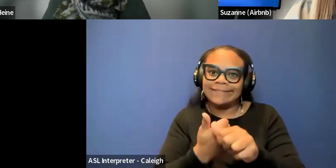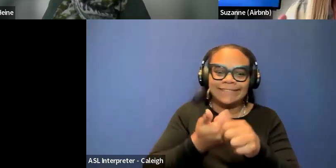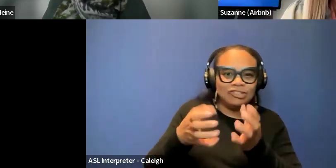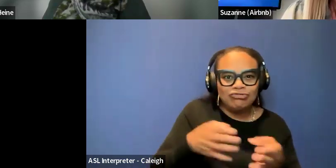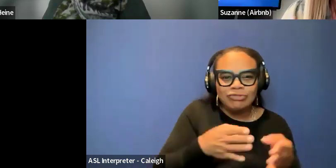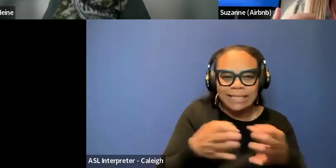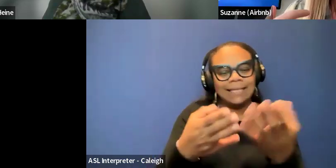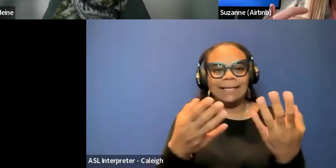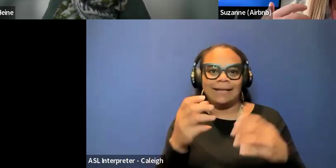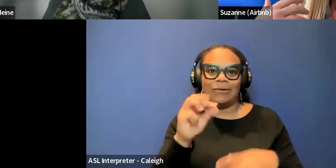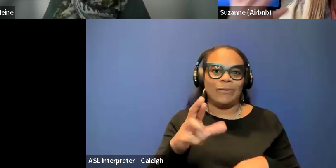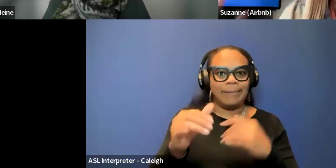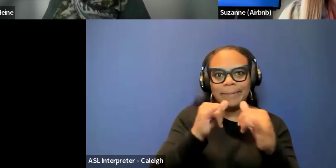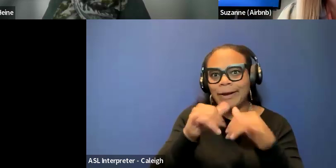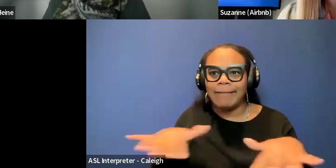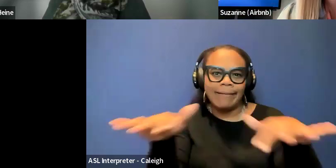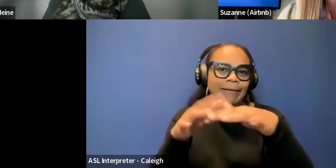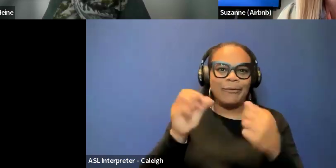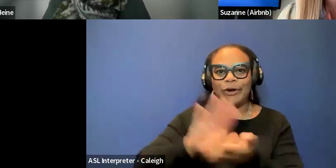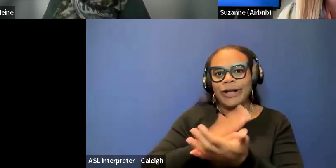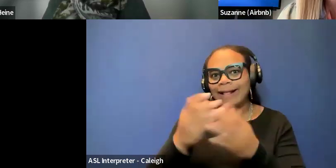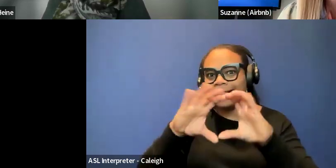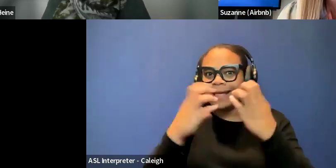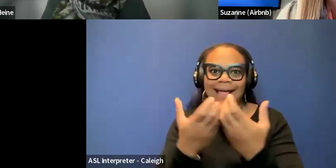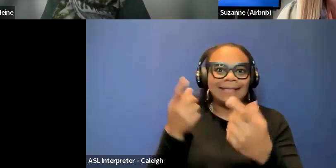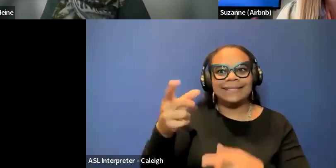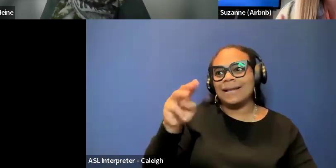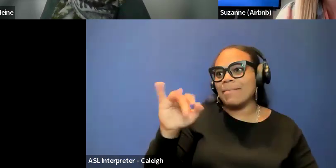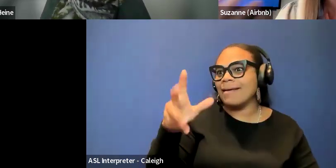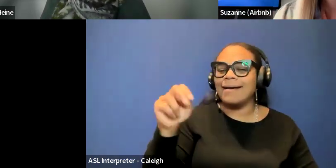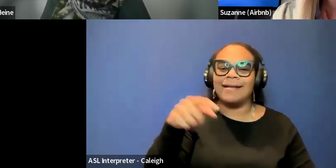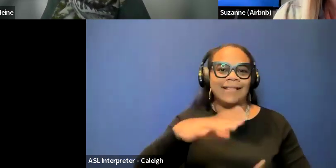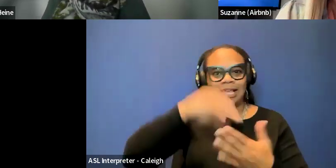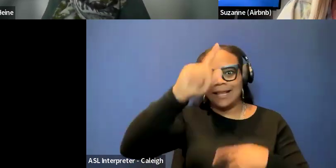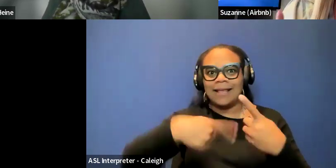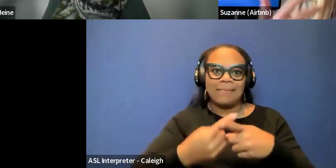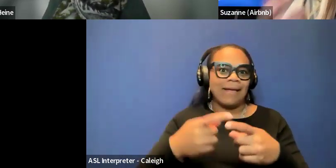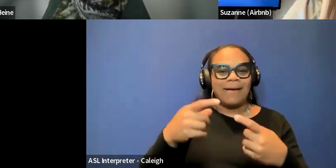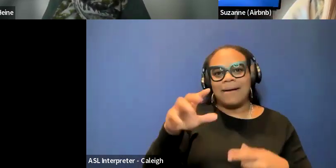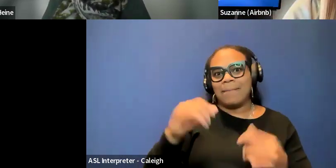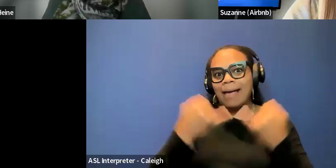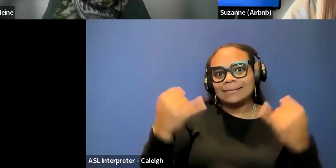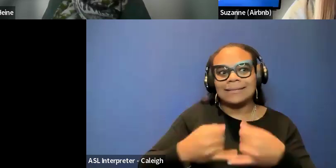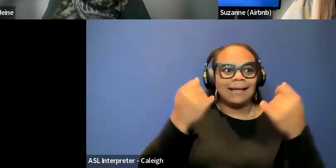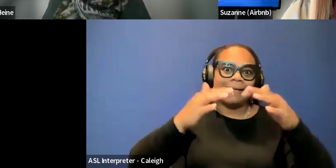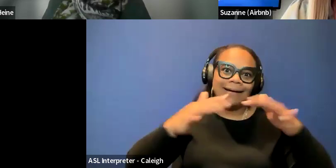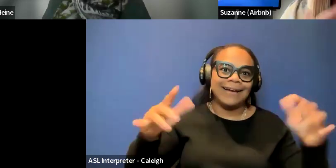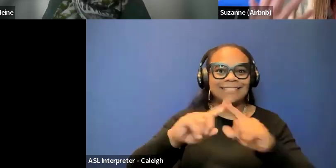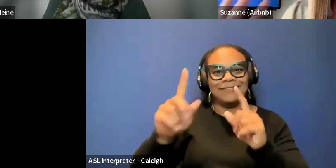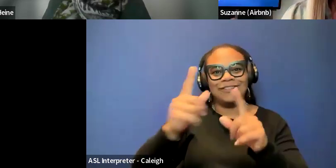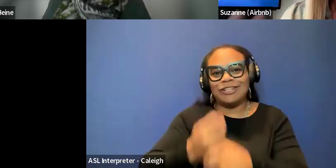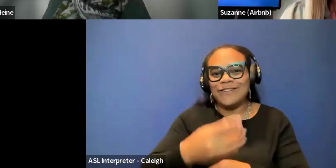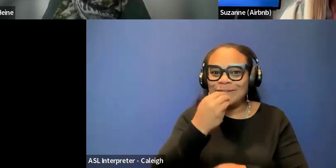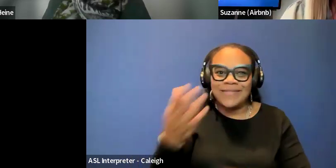pub scene, or maybe it's a cooking class in Milan where you're learning about pasta and all the traditional food there.